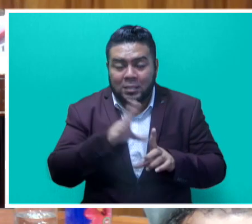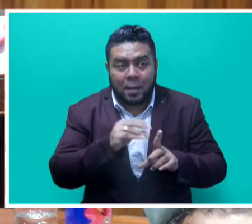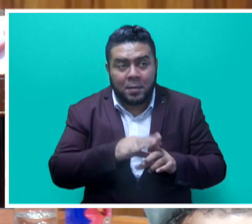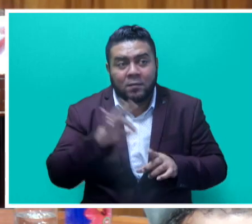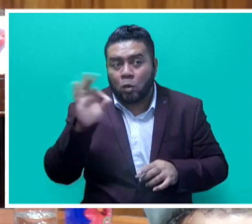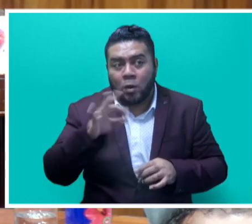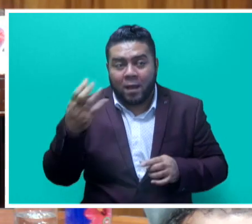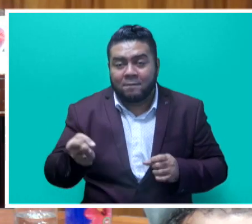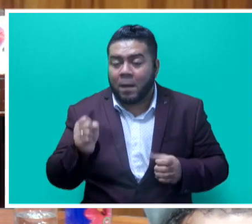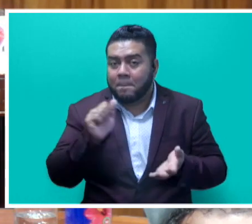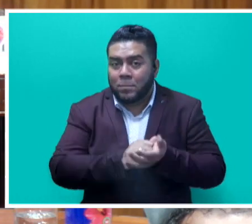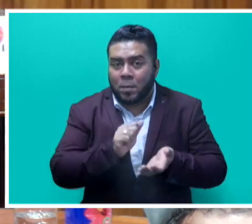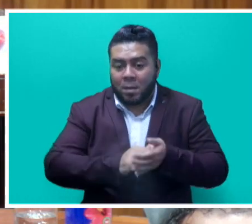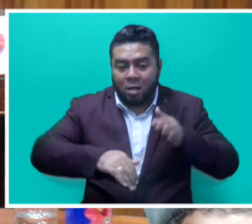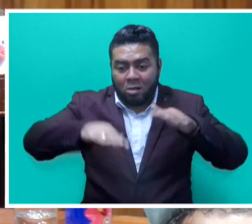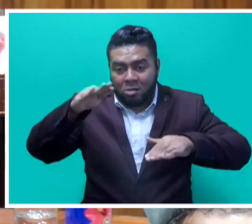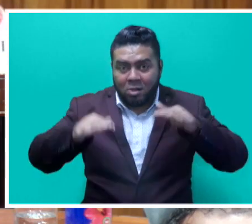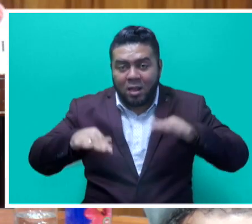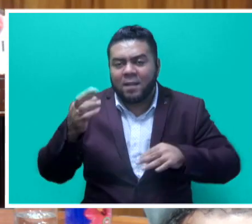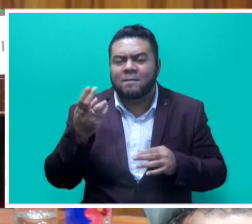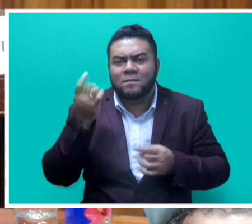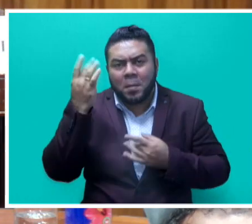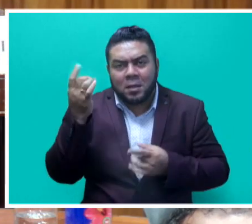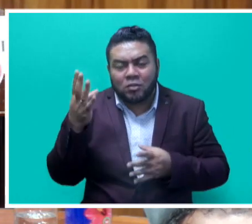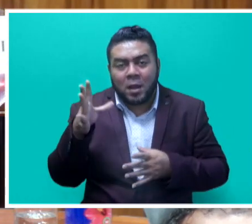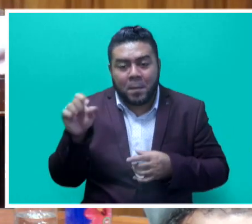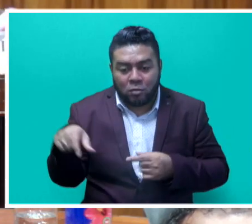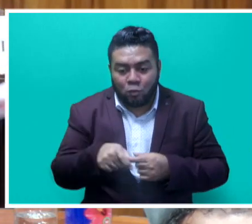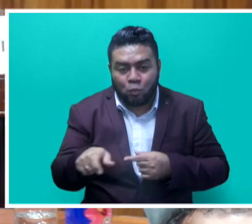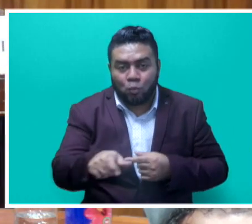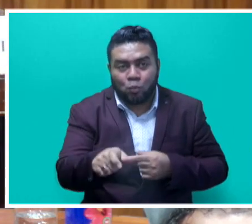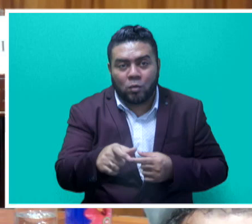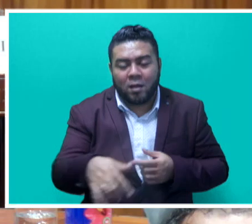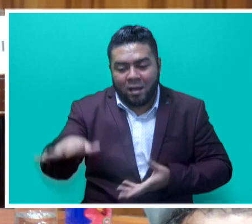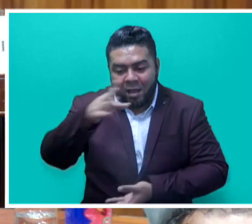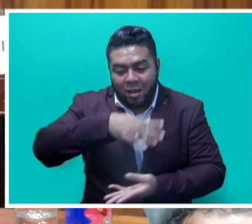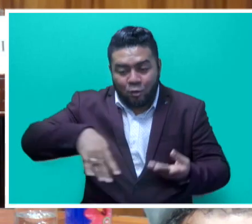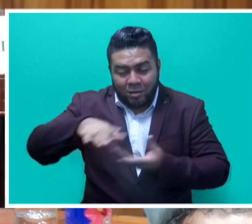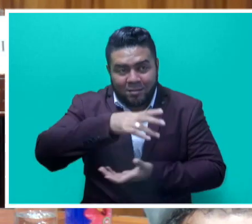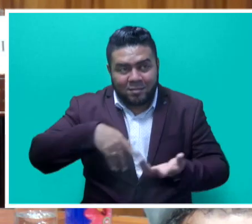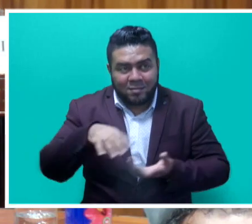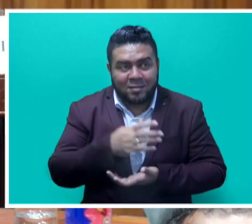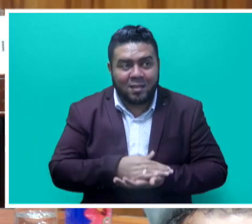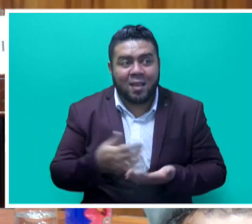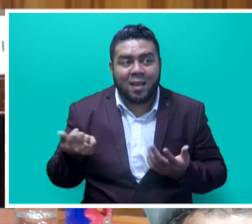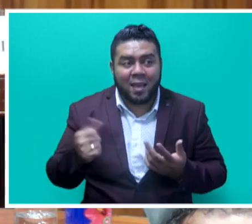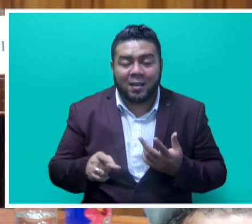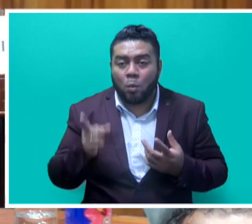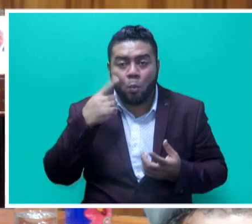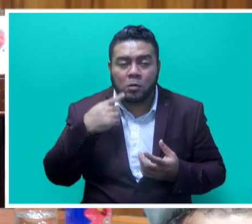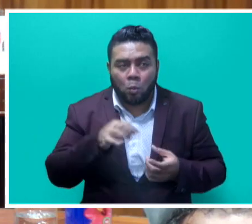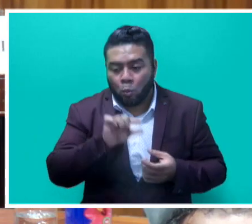have accurate elevation information about these routes, hurricanes, and waterways,